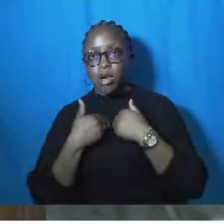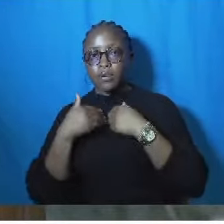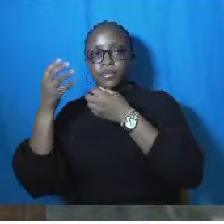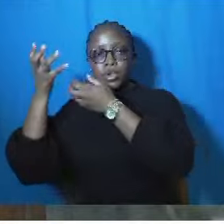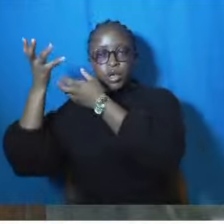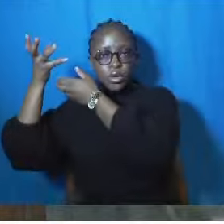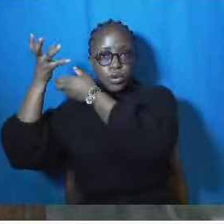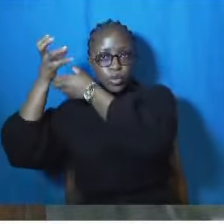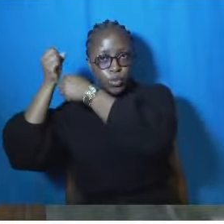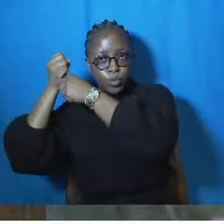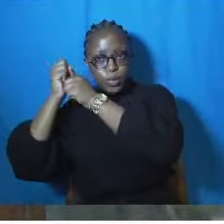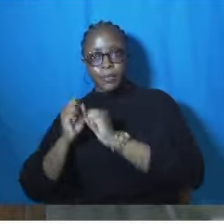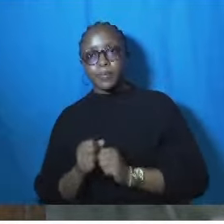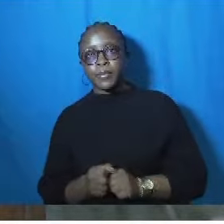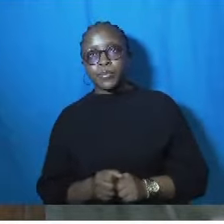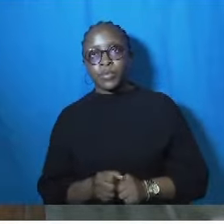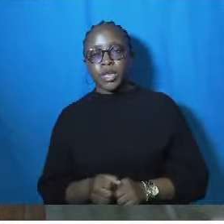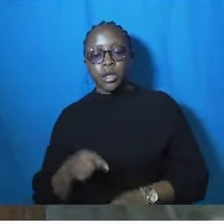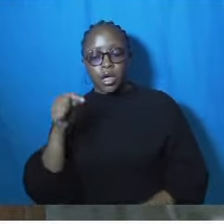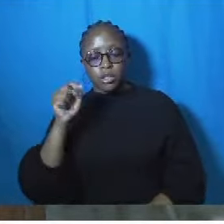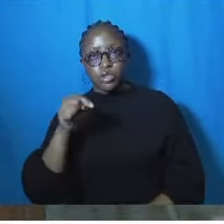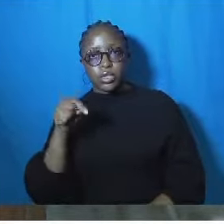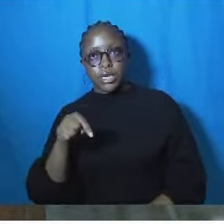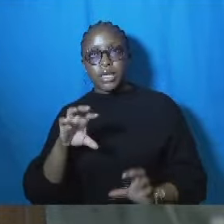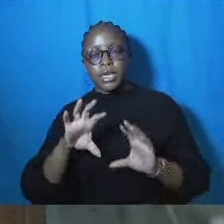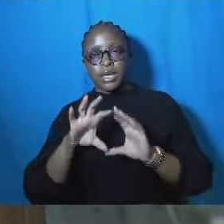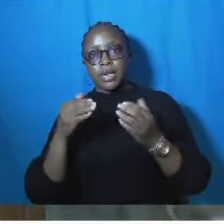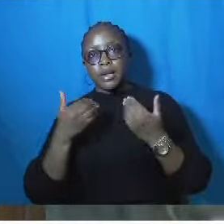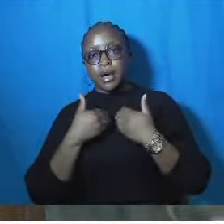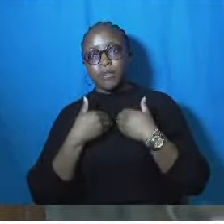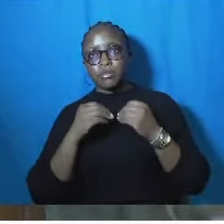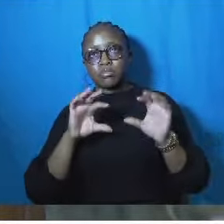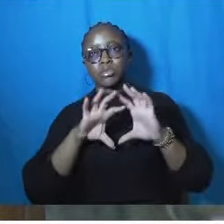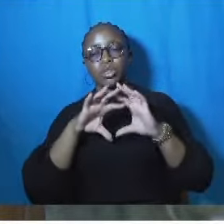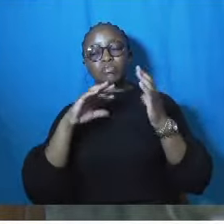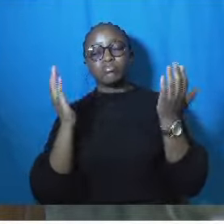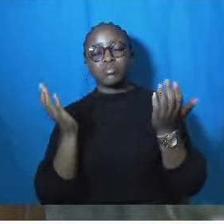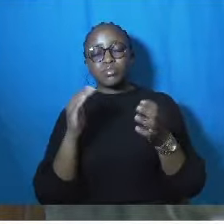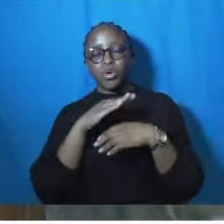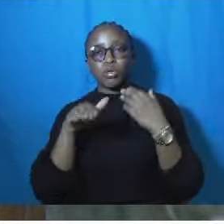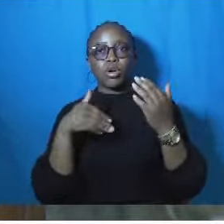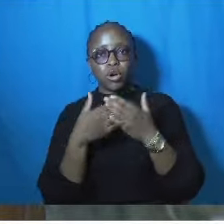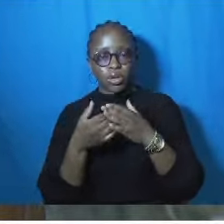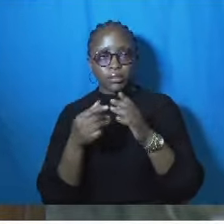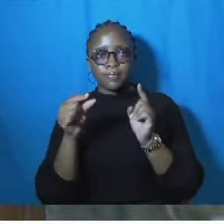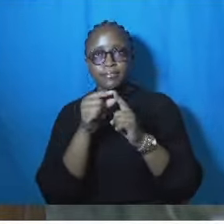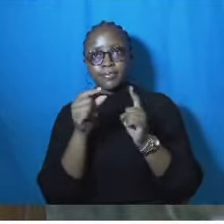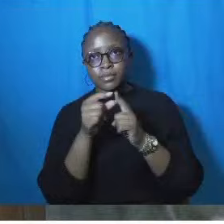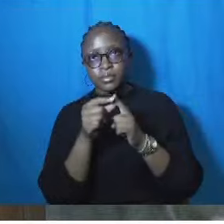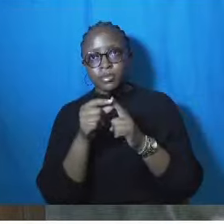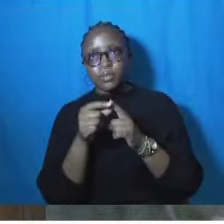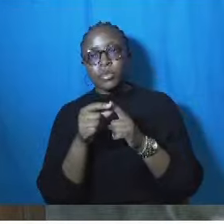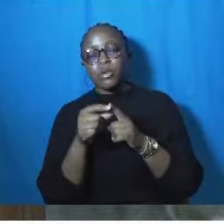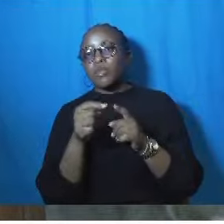Now today we have the whole counsel of Scripture with the writings of the Old and New Testament.